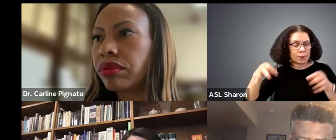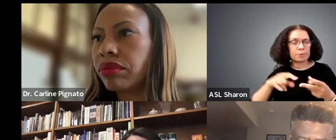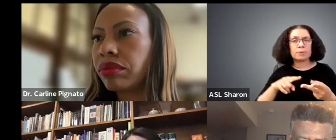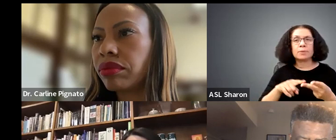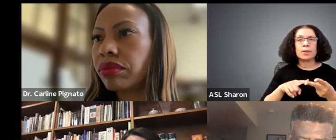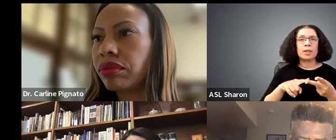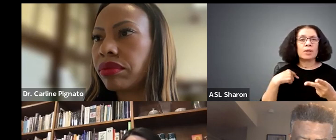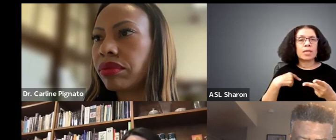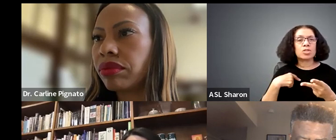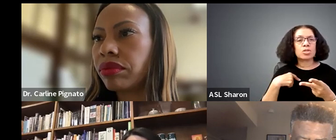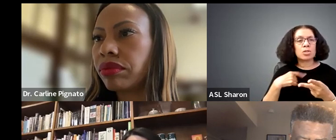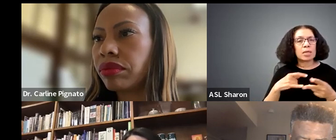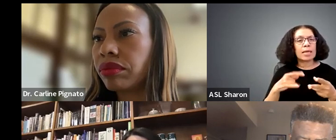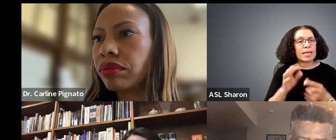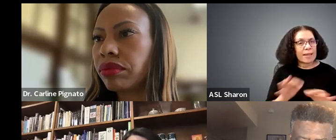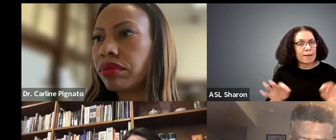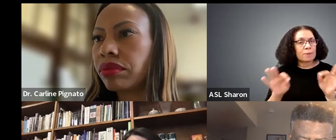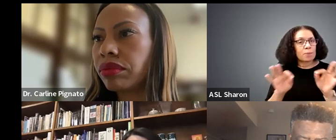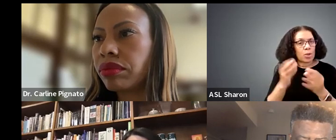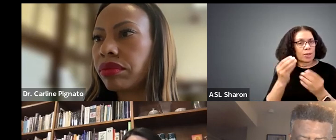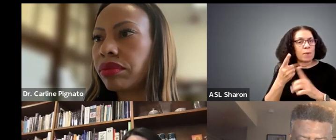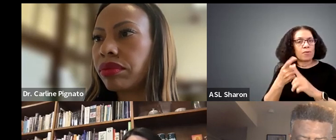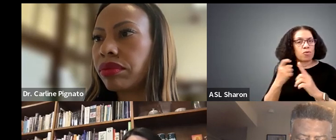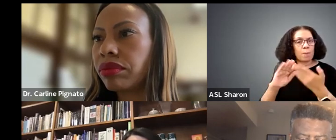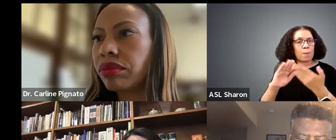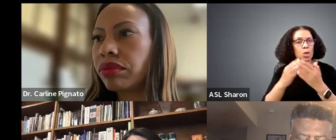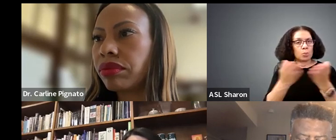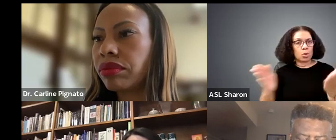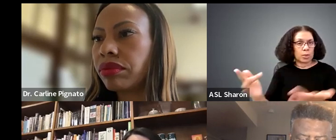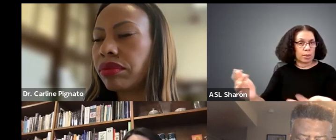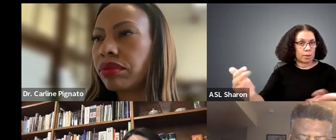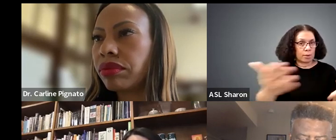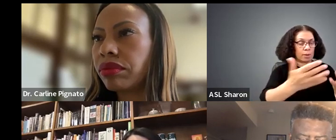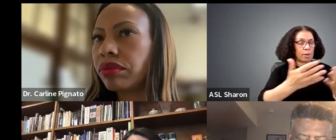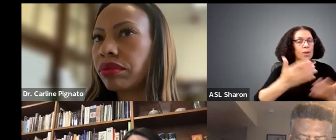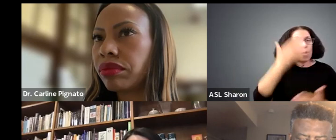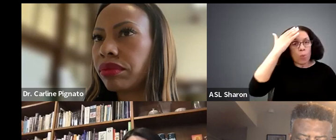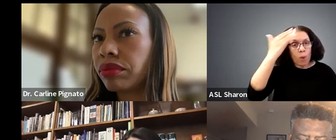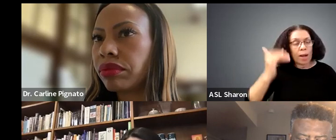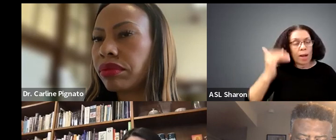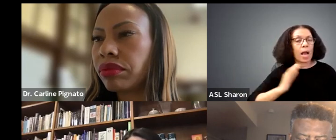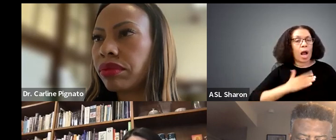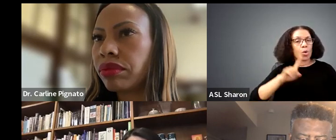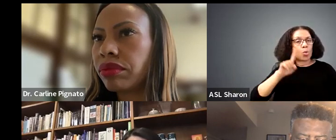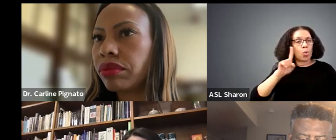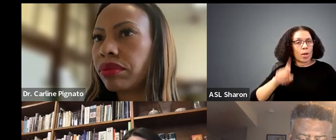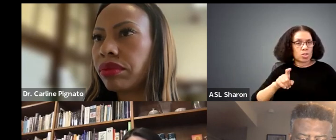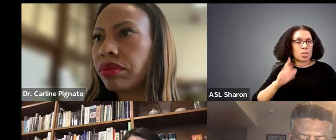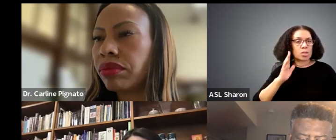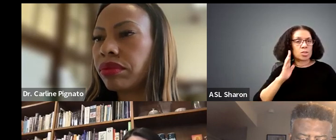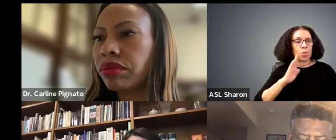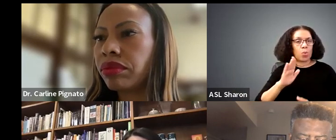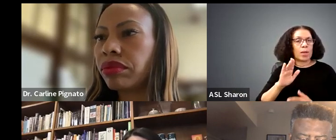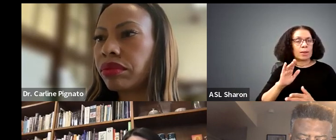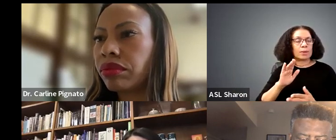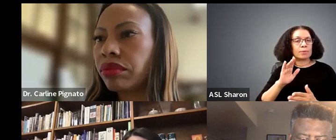ongoing feedback we get from community stakeholders will be important because we'll be developing questions designed to identify